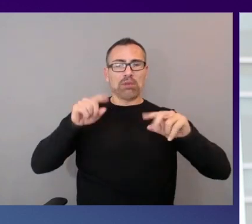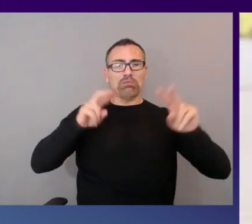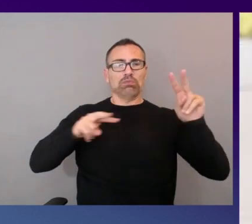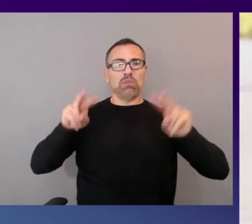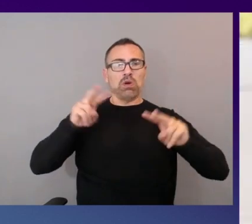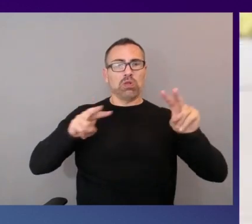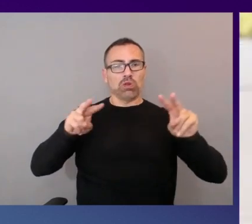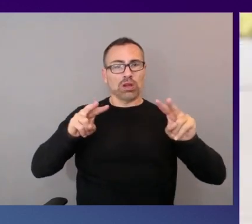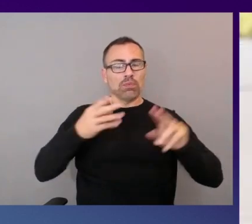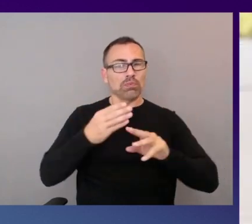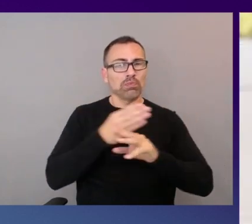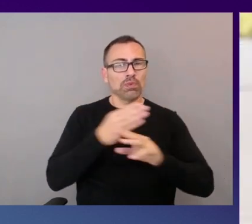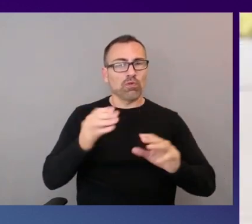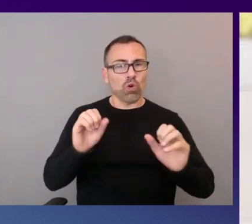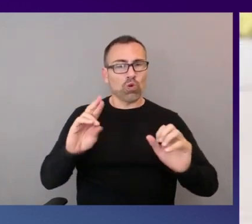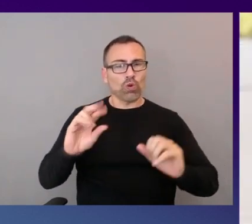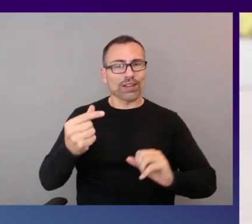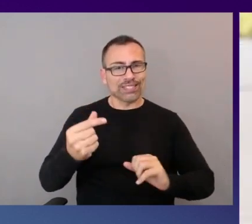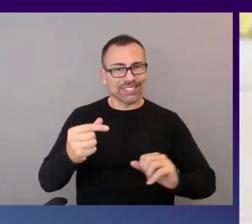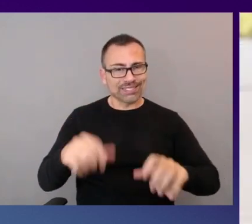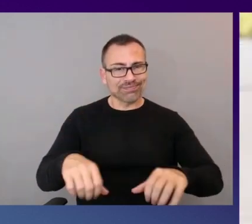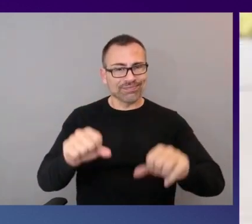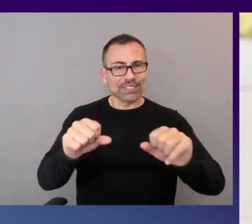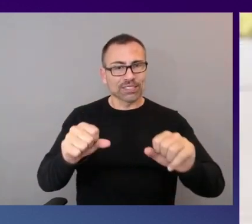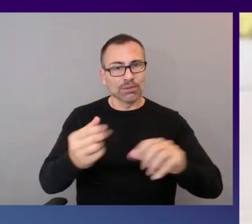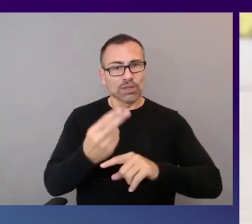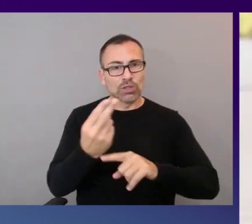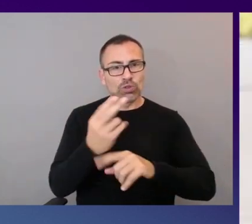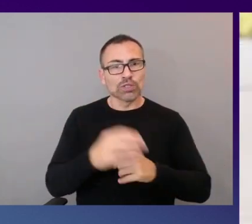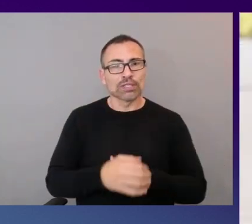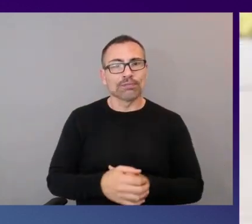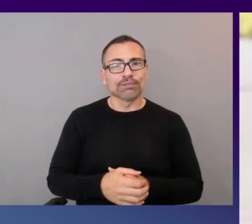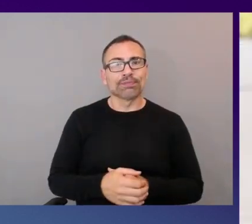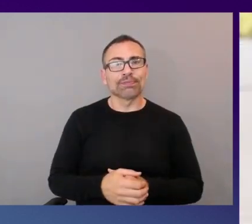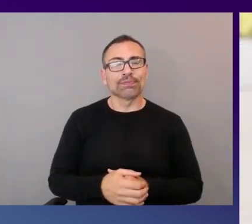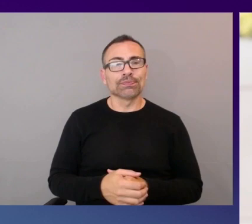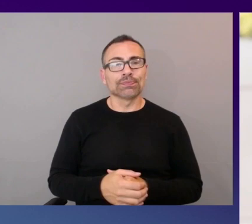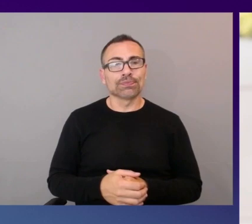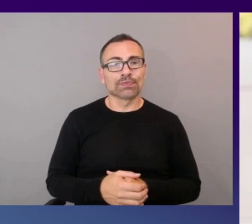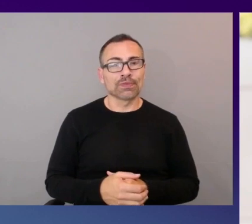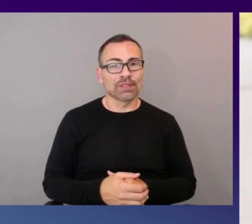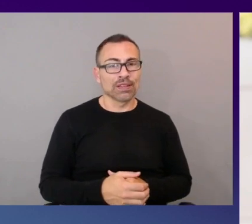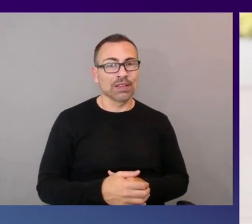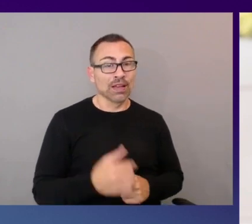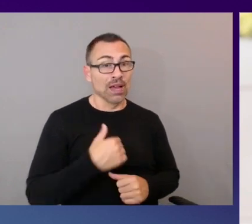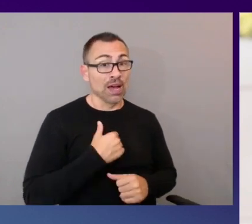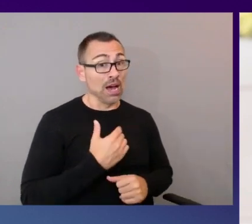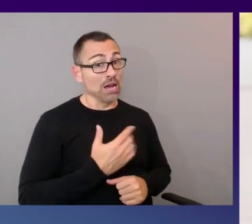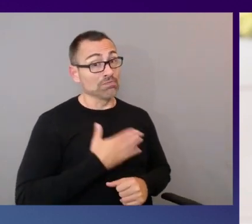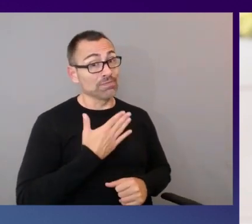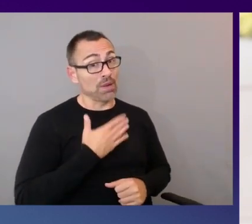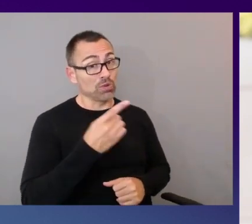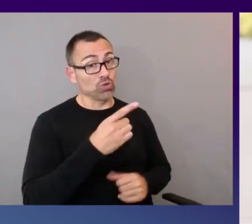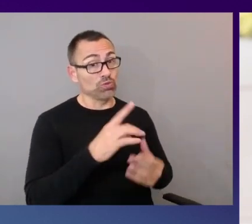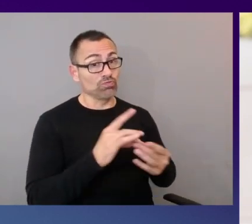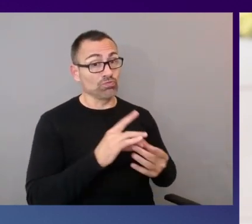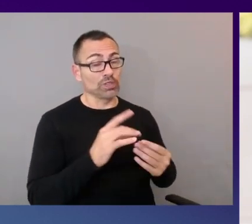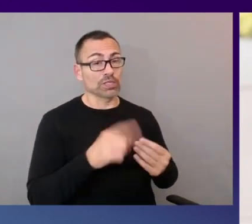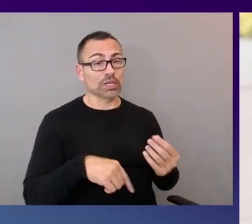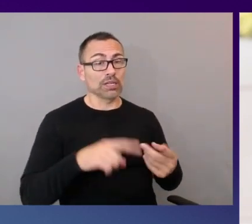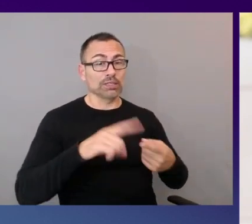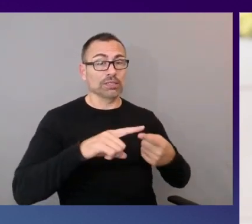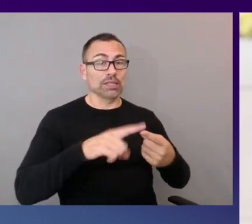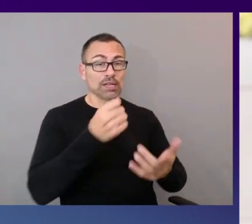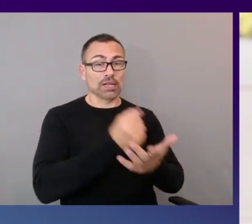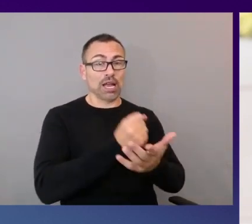it. I'm glad you brought up copyright and IP. CISOs are very concerned with some of the commercially